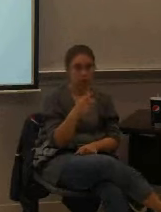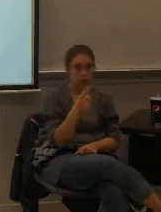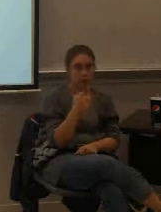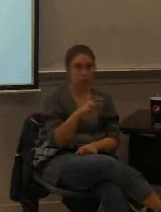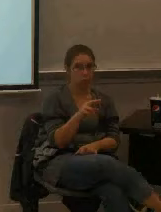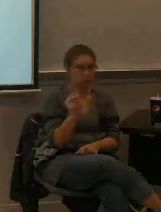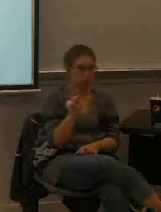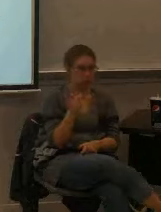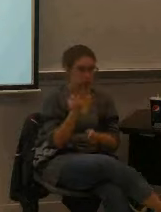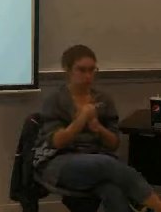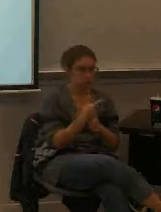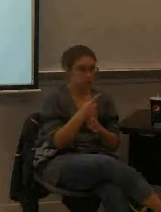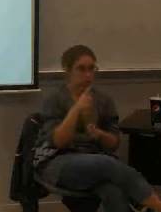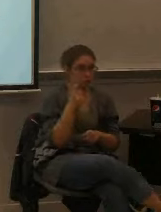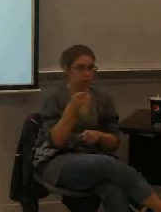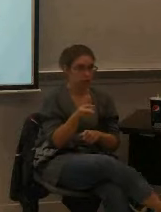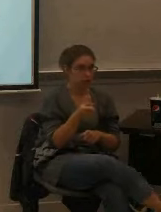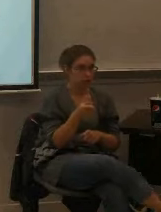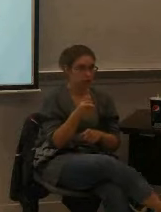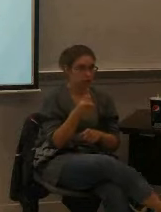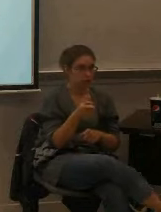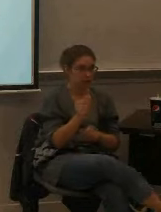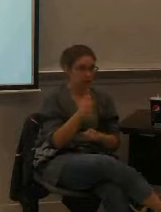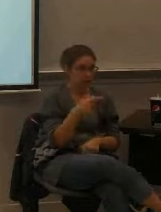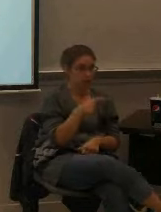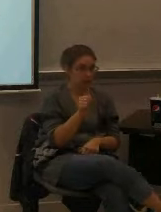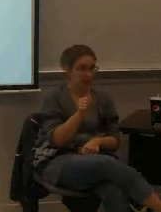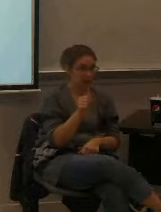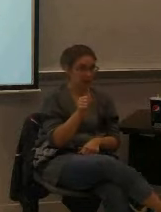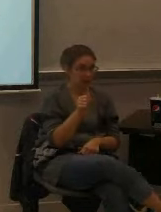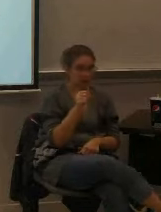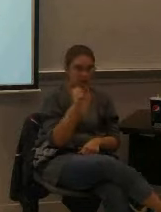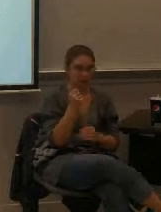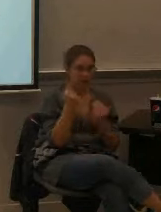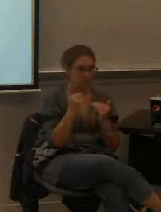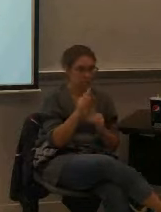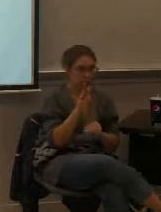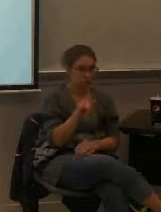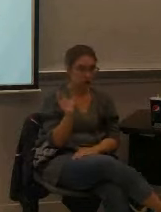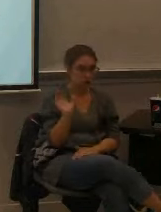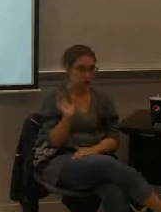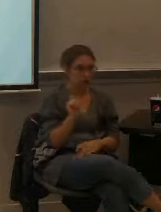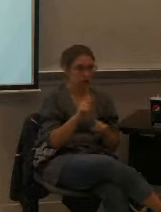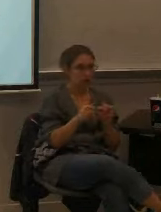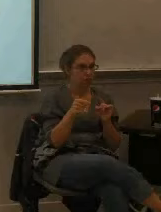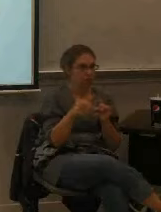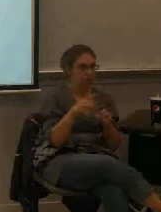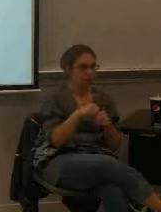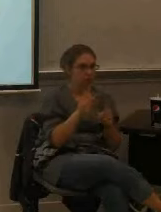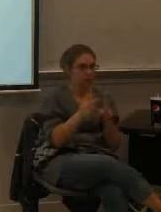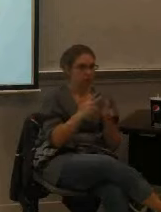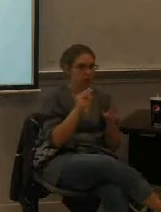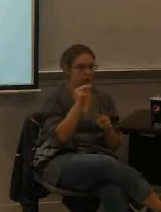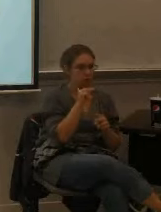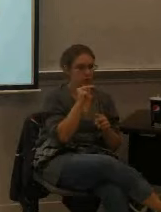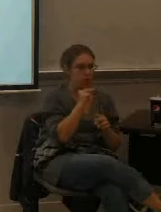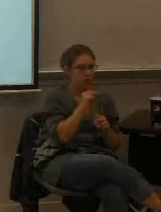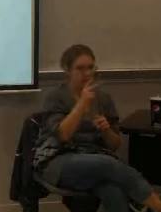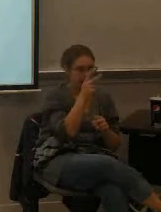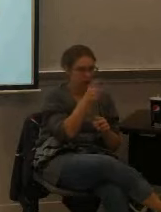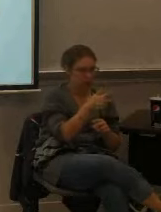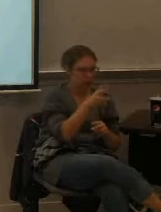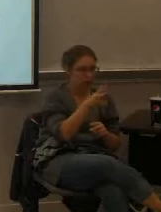Phosphorus or nitrogen, right? Because they can photosynthesize, so they're not going to be limited by carbon. But they're in these very nutrient-poor wetlands,